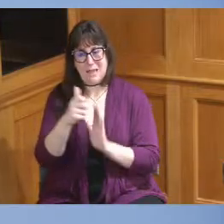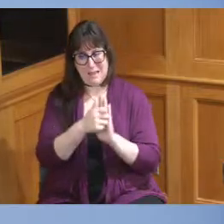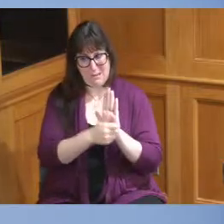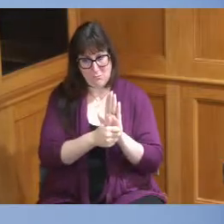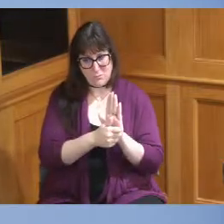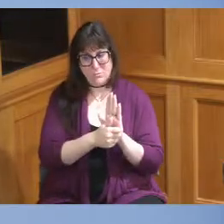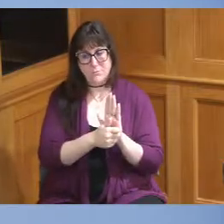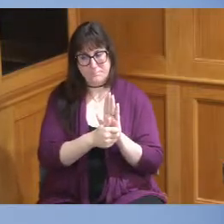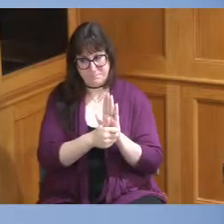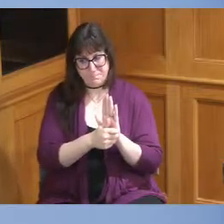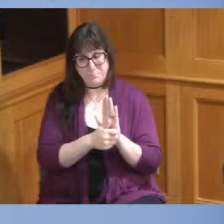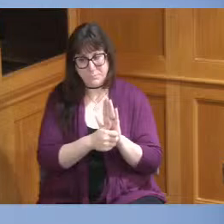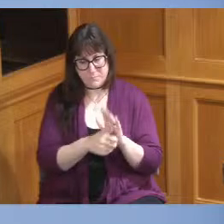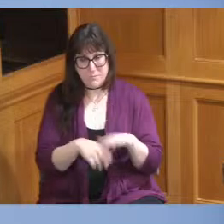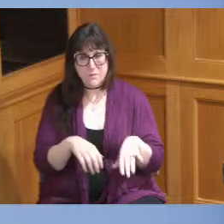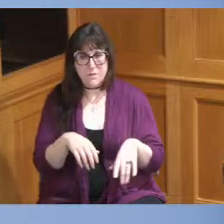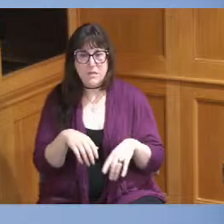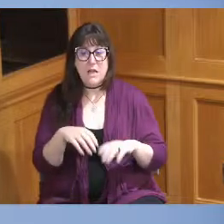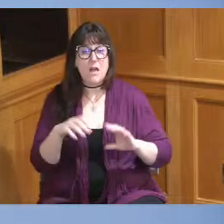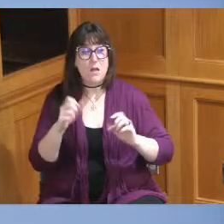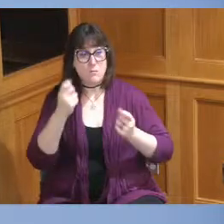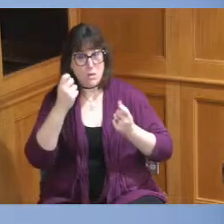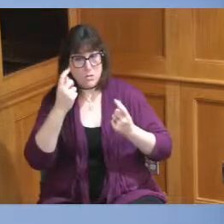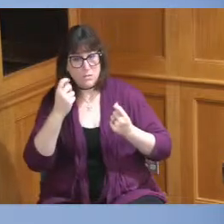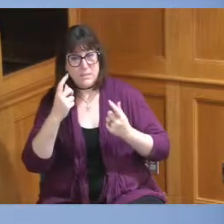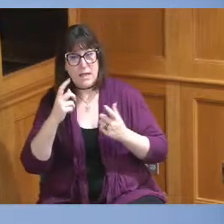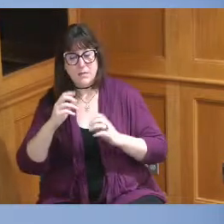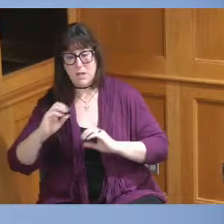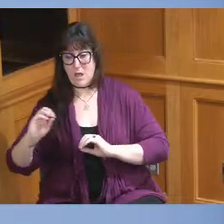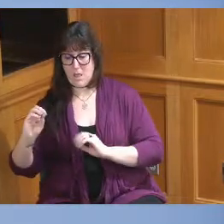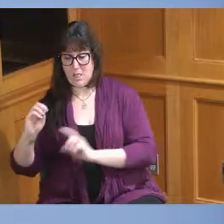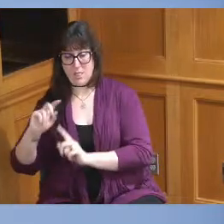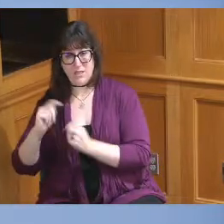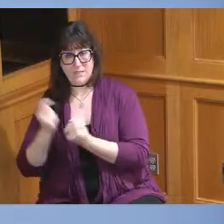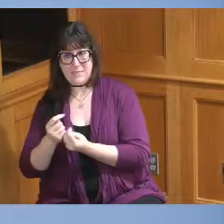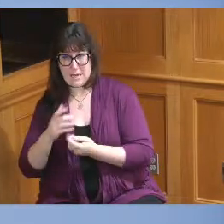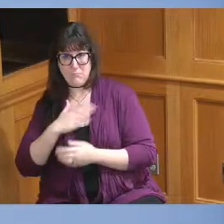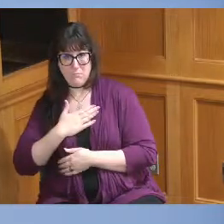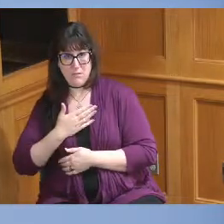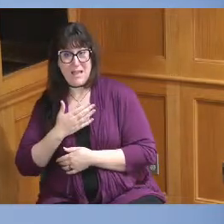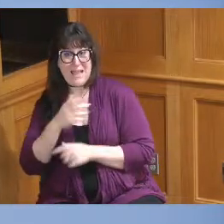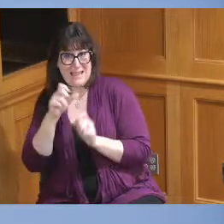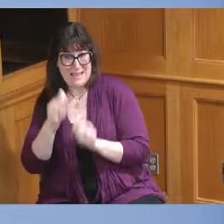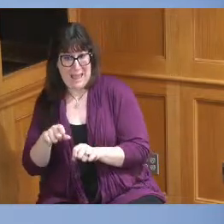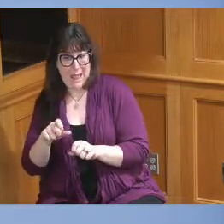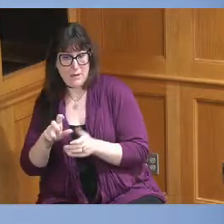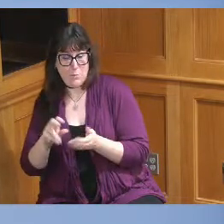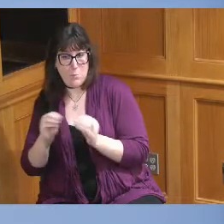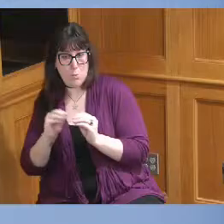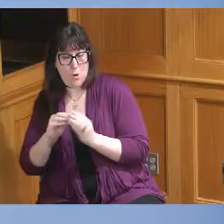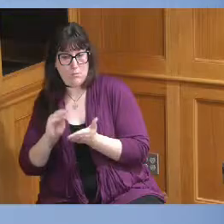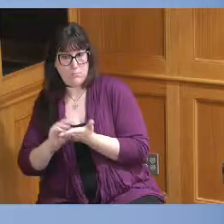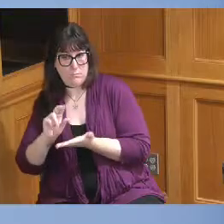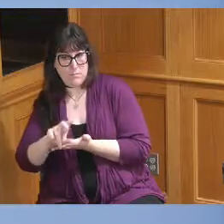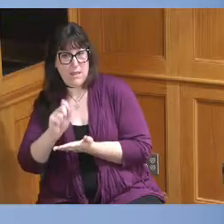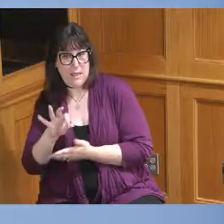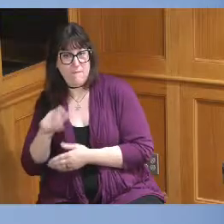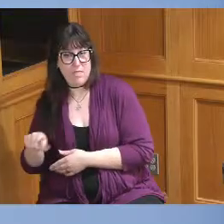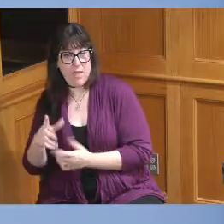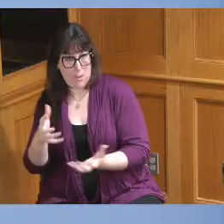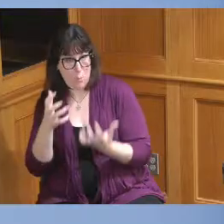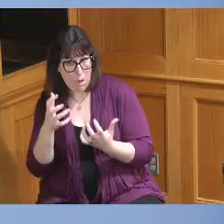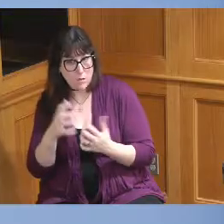extension periods. Nothing prevents the team from putting in additional money for future improvements should they so